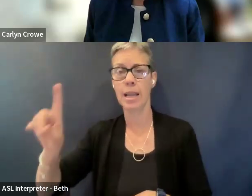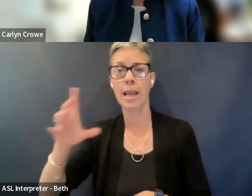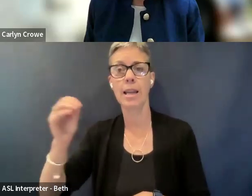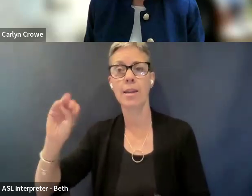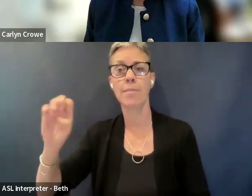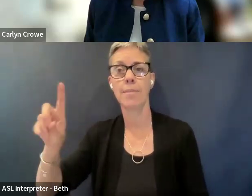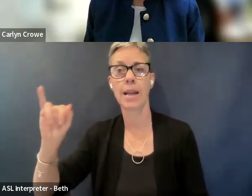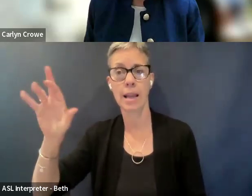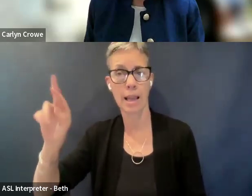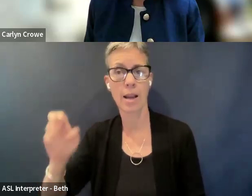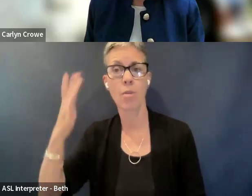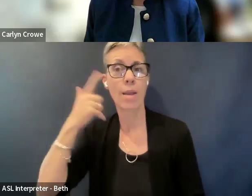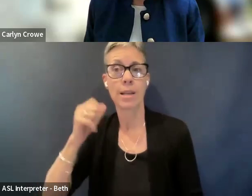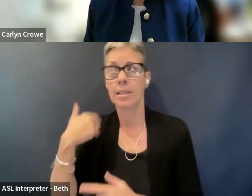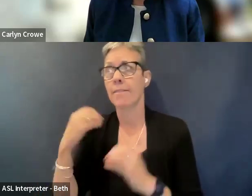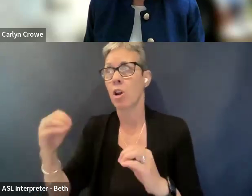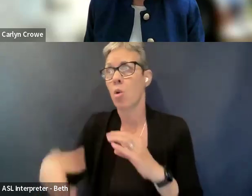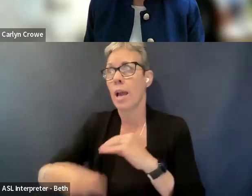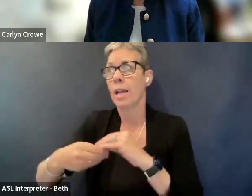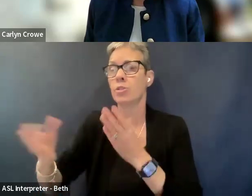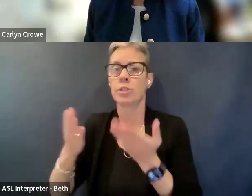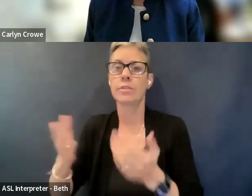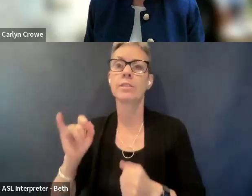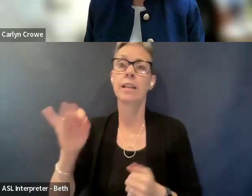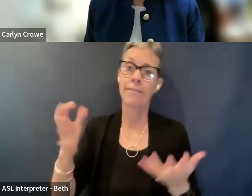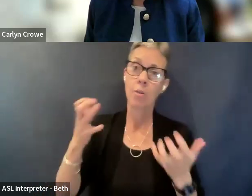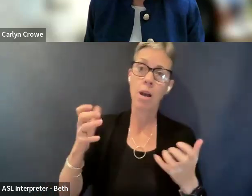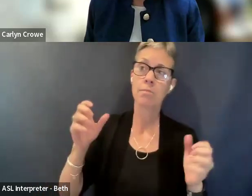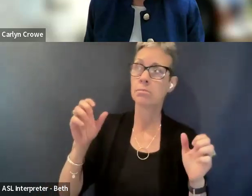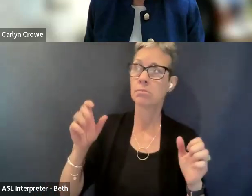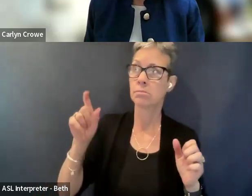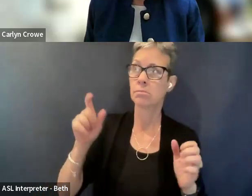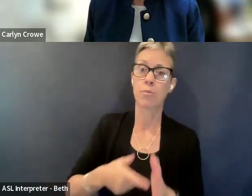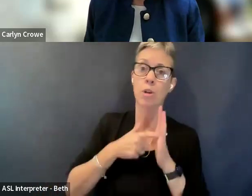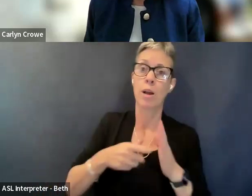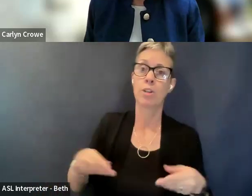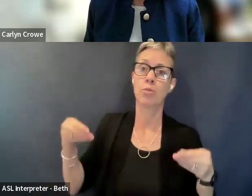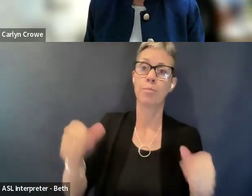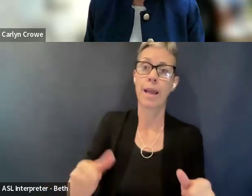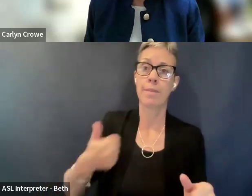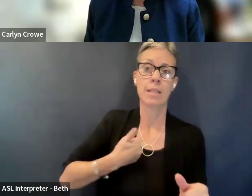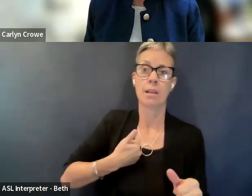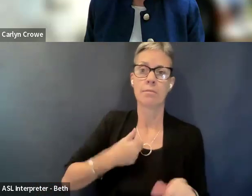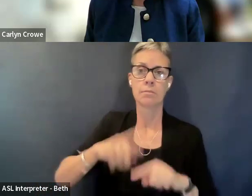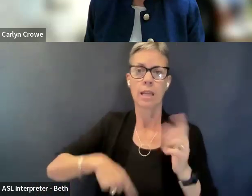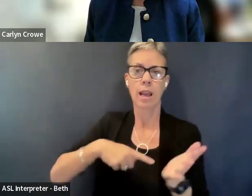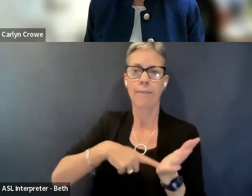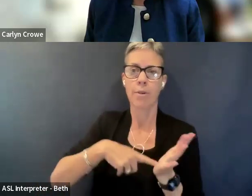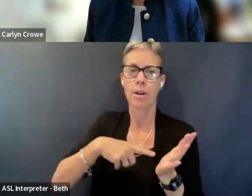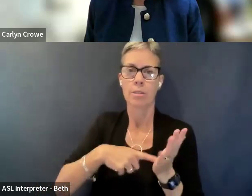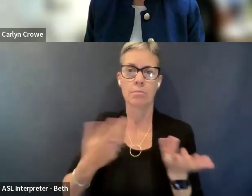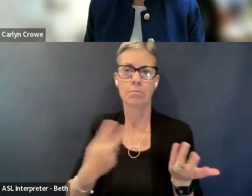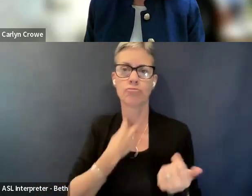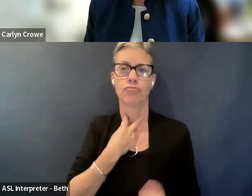that I could get. And if I want them not to pay for them out of pocket, I can't afford that, So